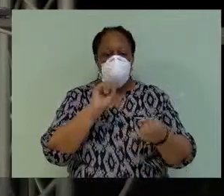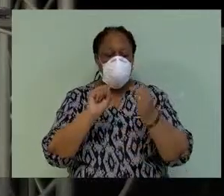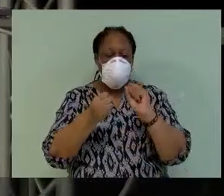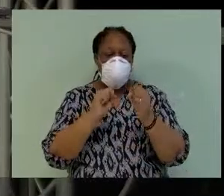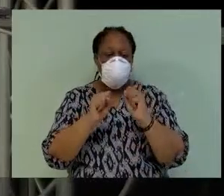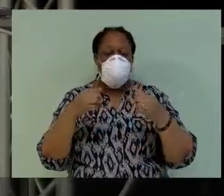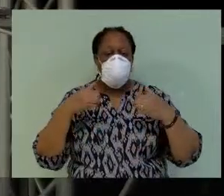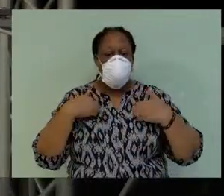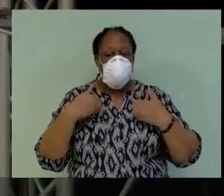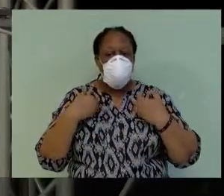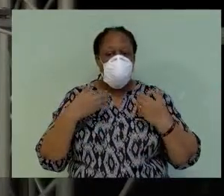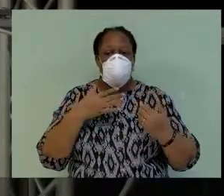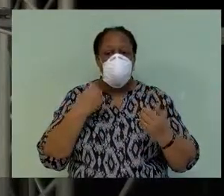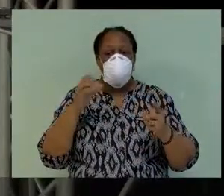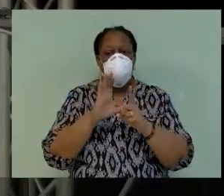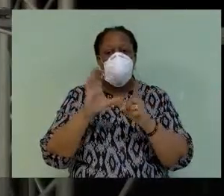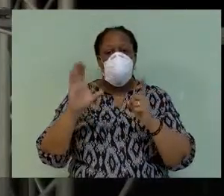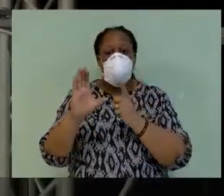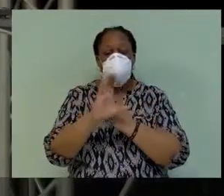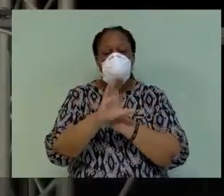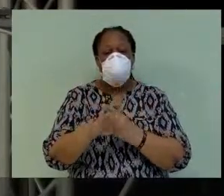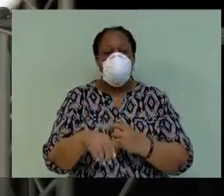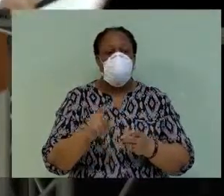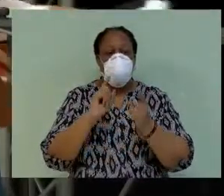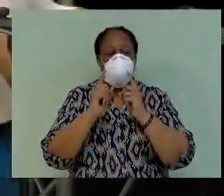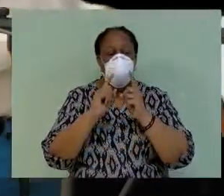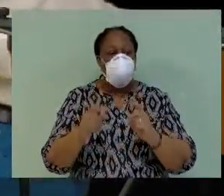to address us. Mr. Lloyd.